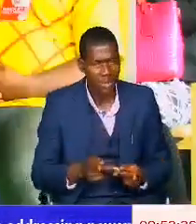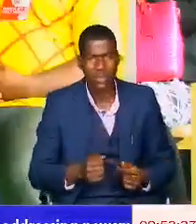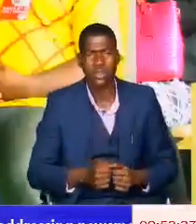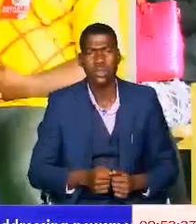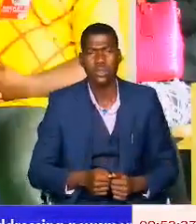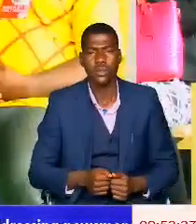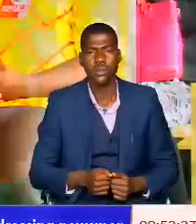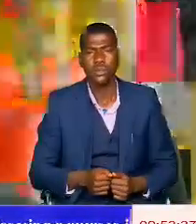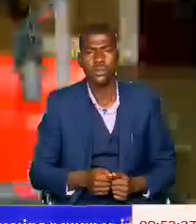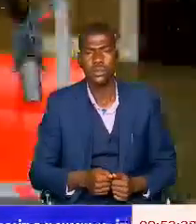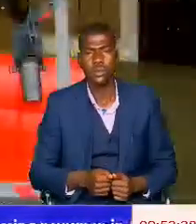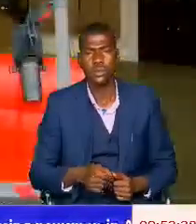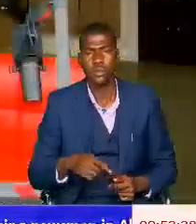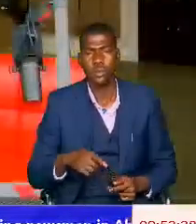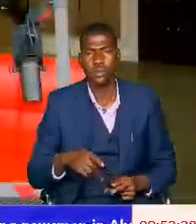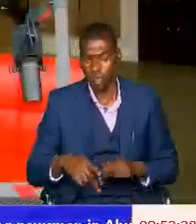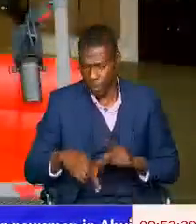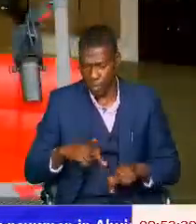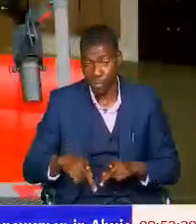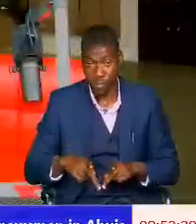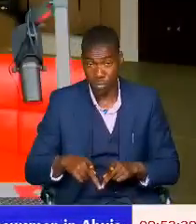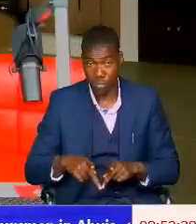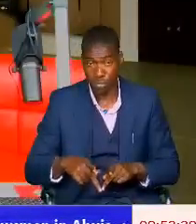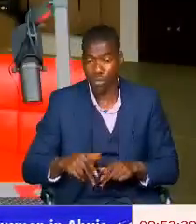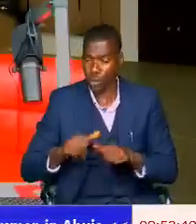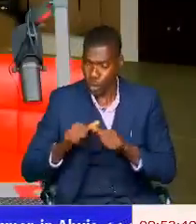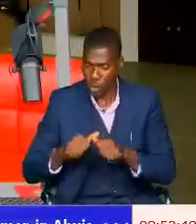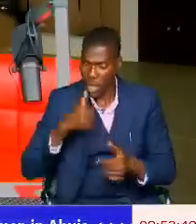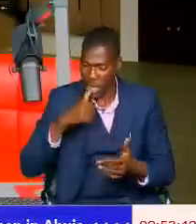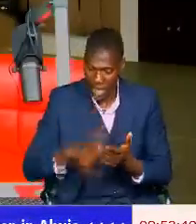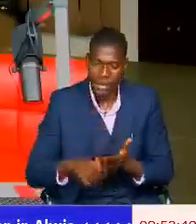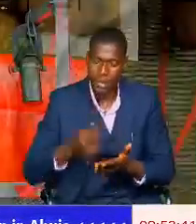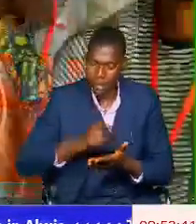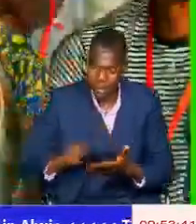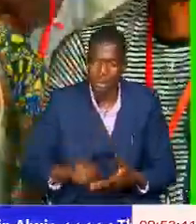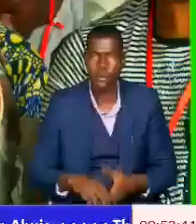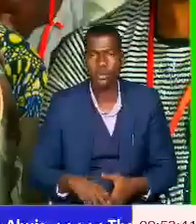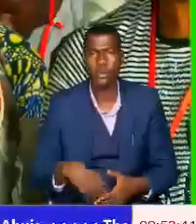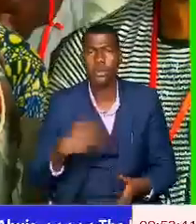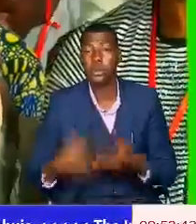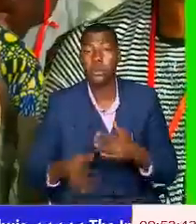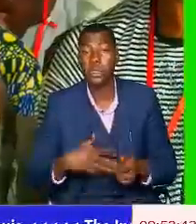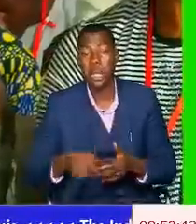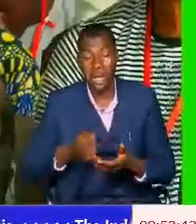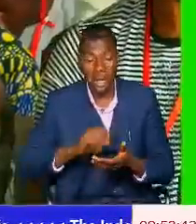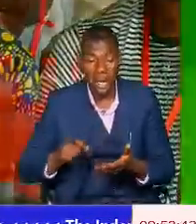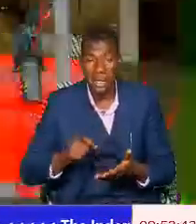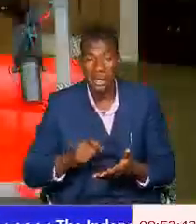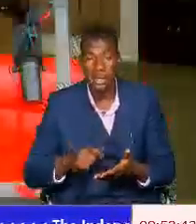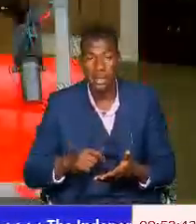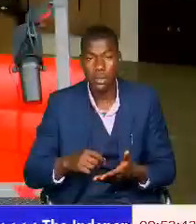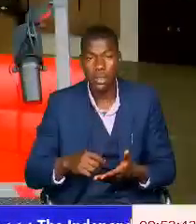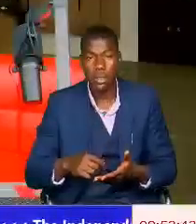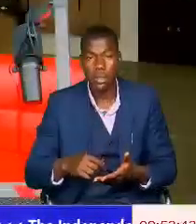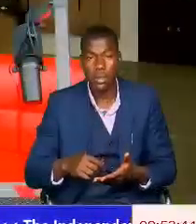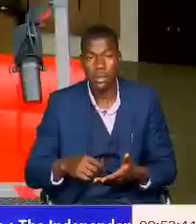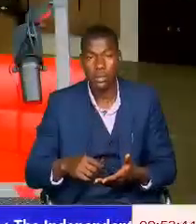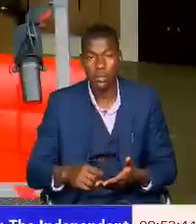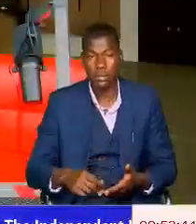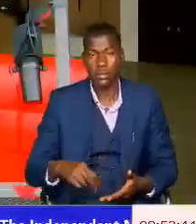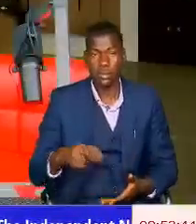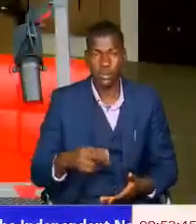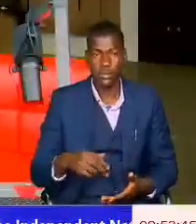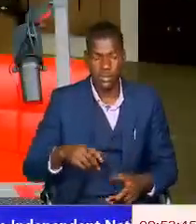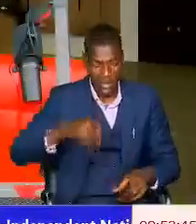without. People still they write letter. Yes. Whether you write letter, you know write letter. Ordinary agreement where you they see for